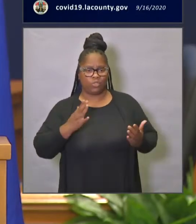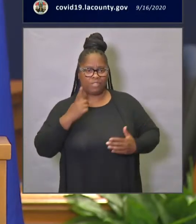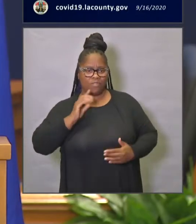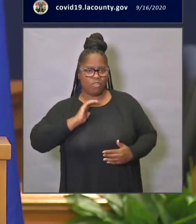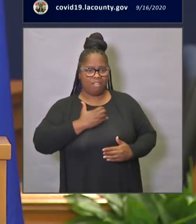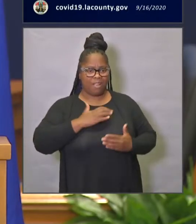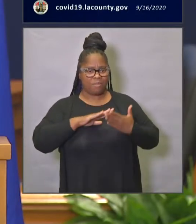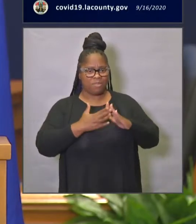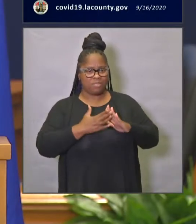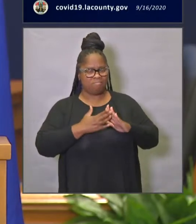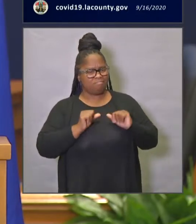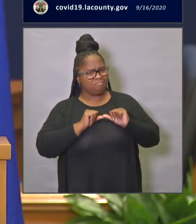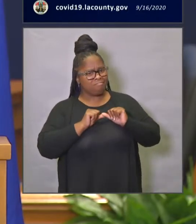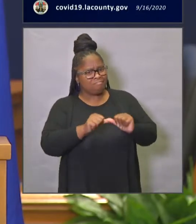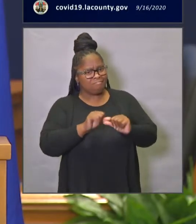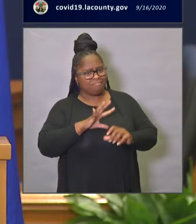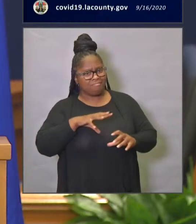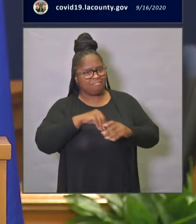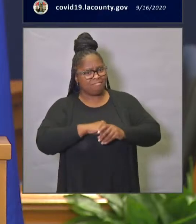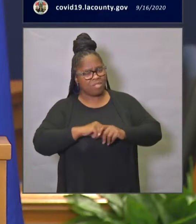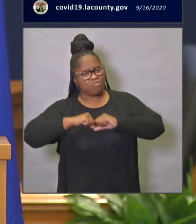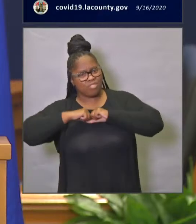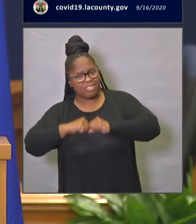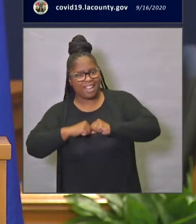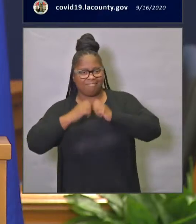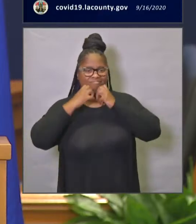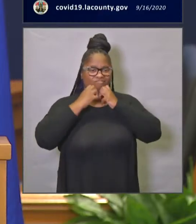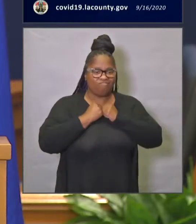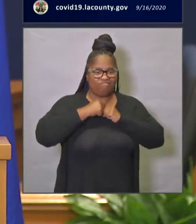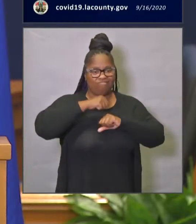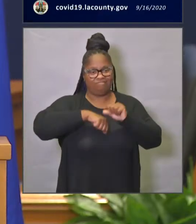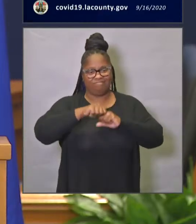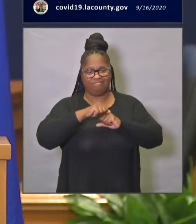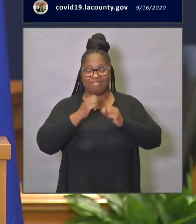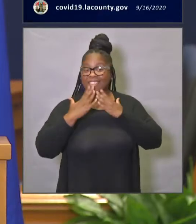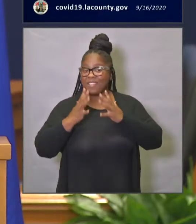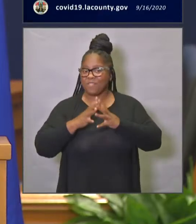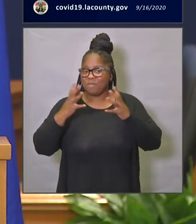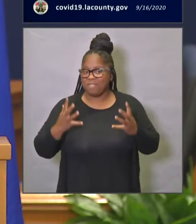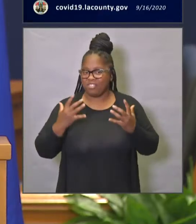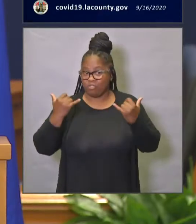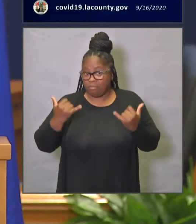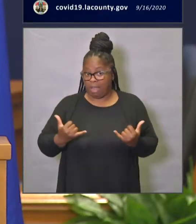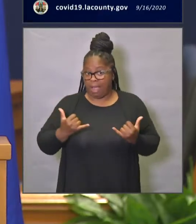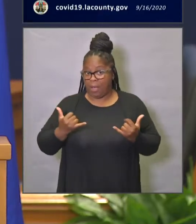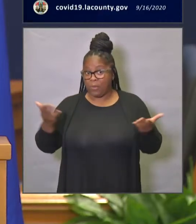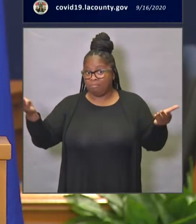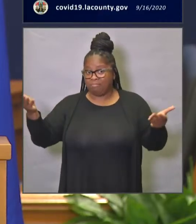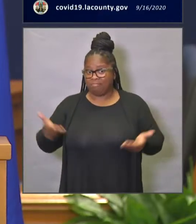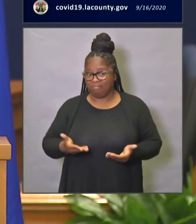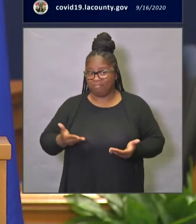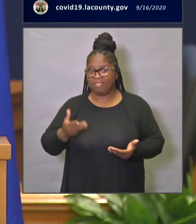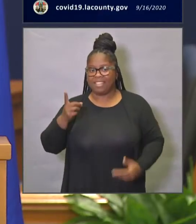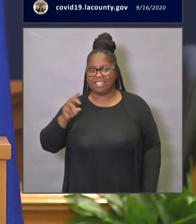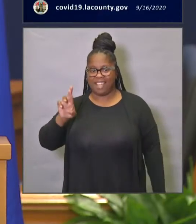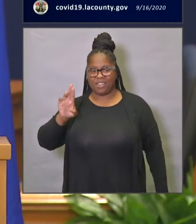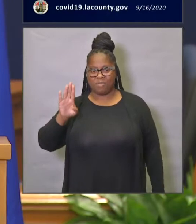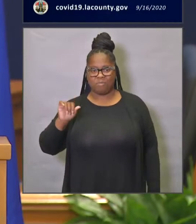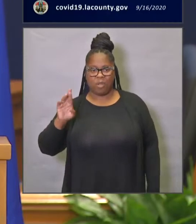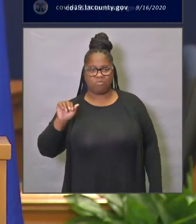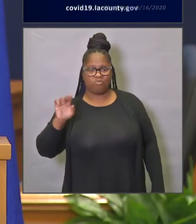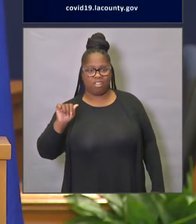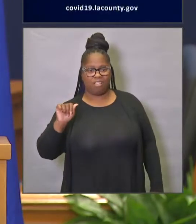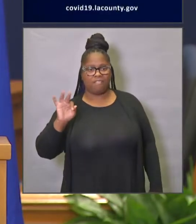Let's continue doing our part to protect and care for one another. Thank you very much, and now I would like to introduce Dr. Barbara